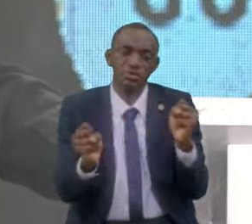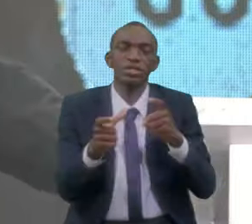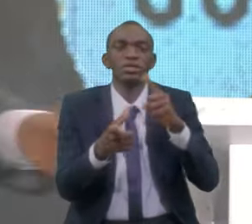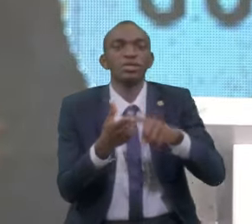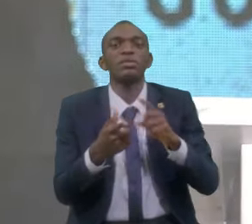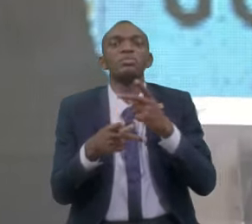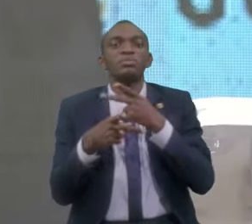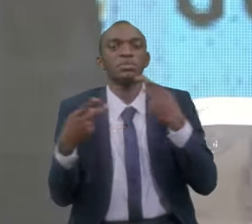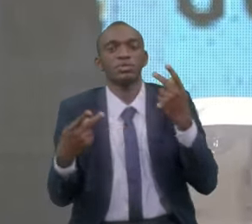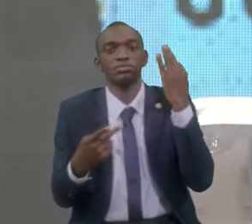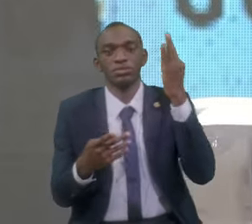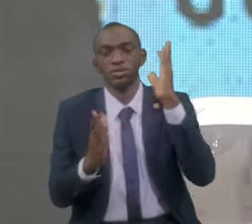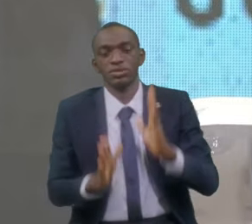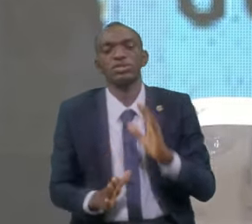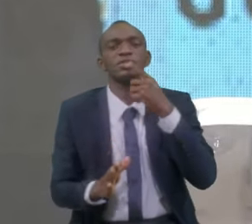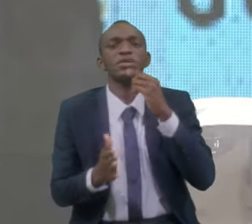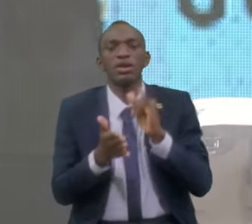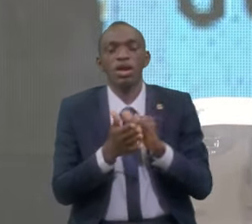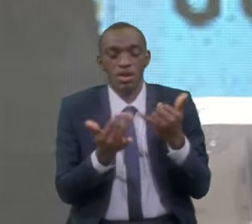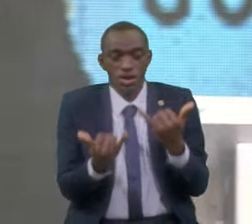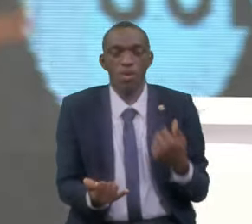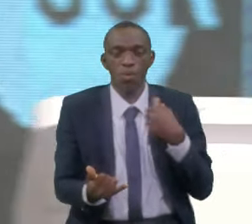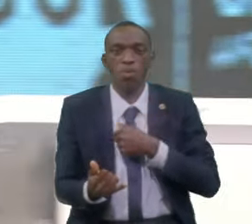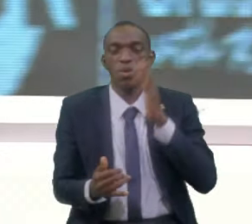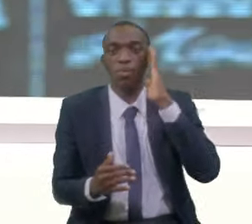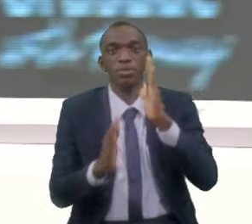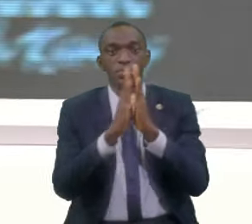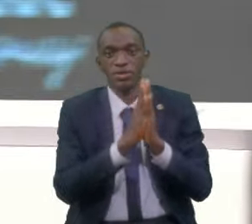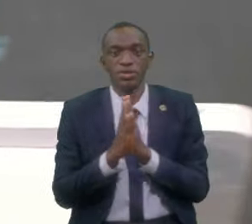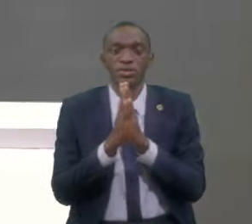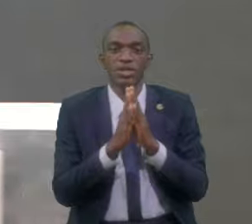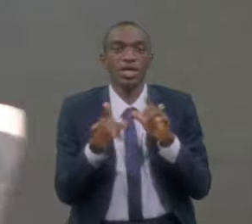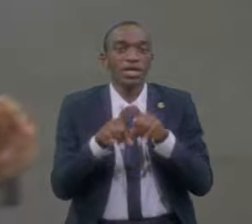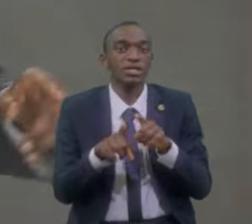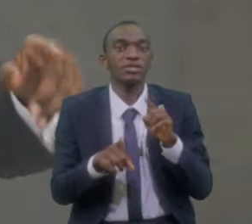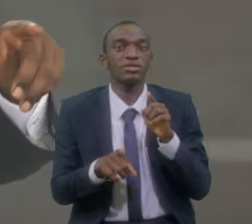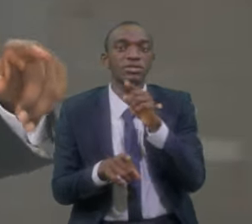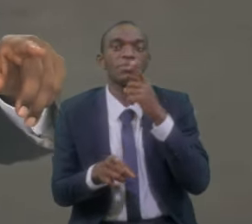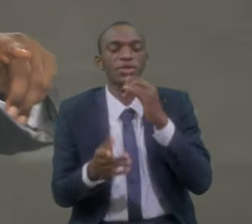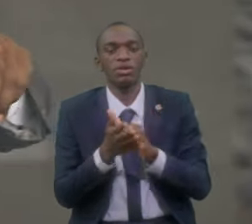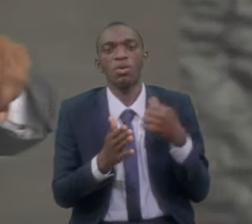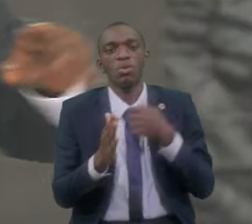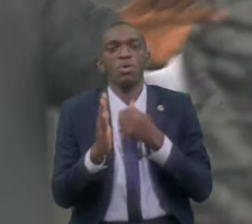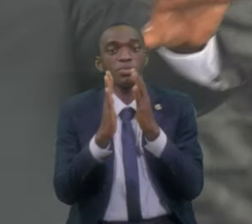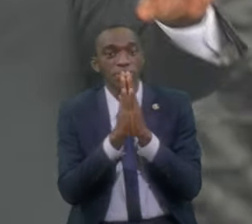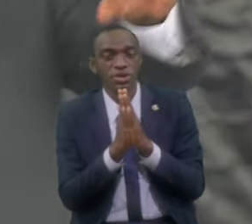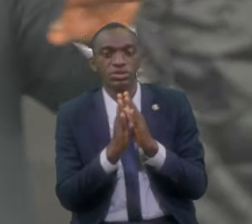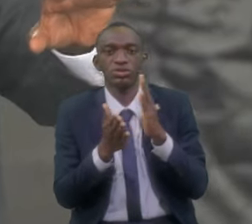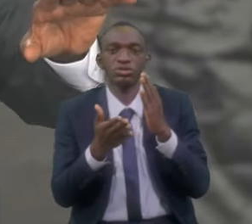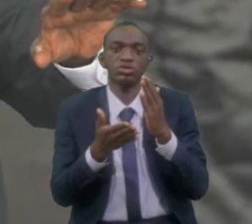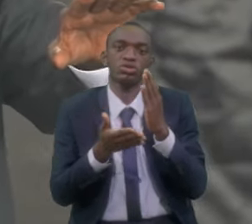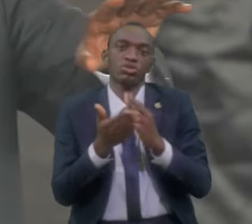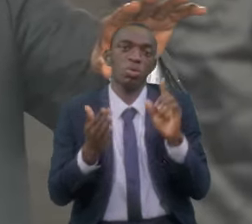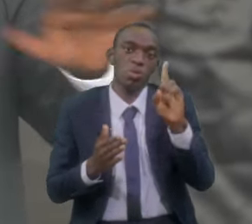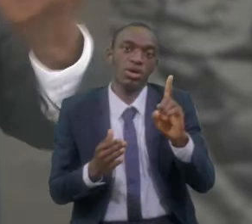pray. And as I said, we're going to pray. Somebody came and put a